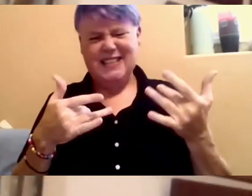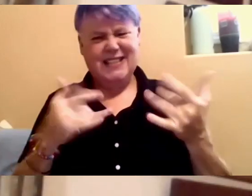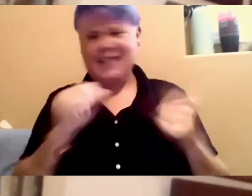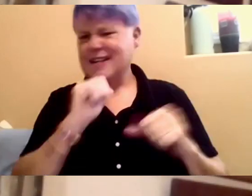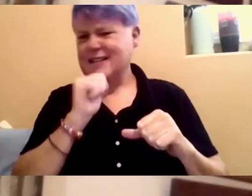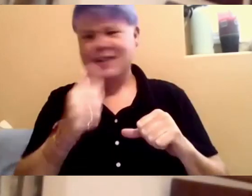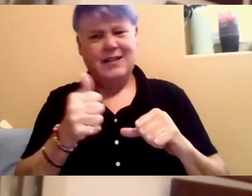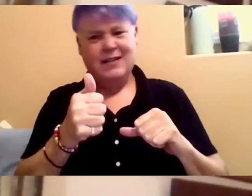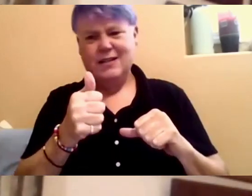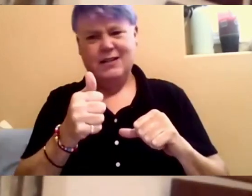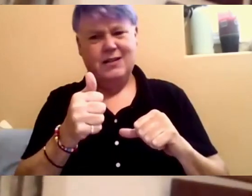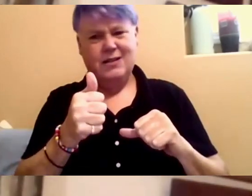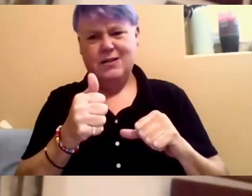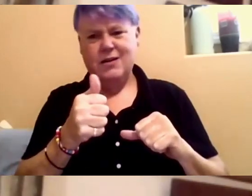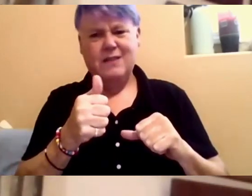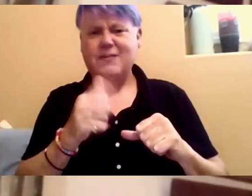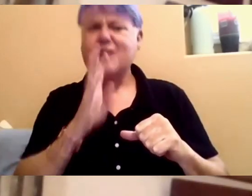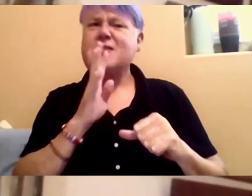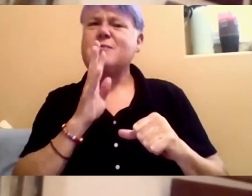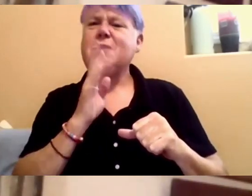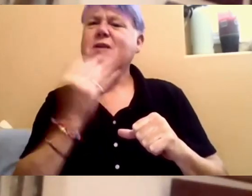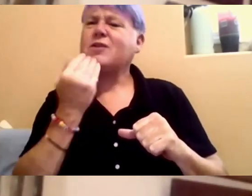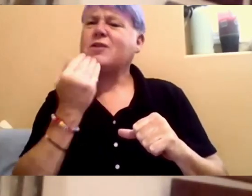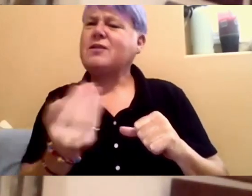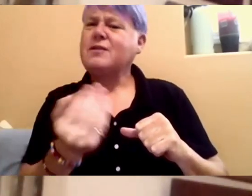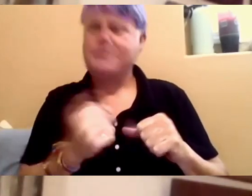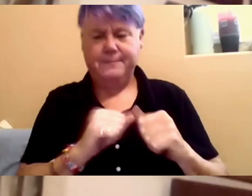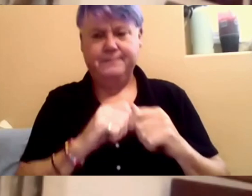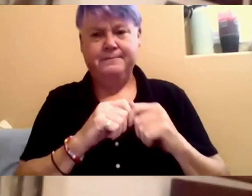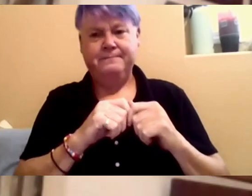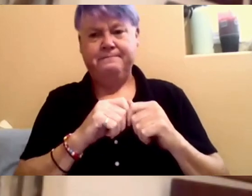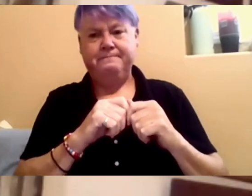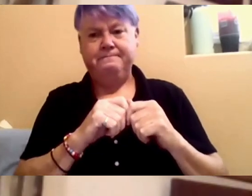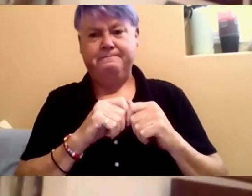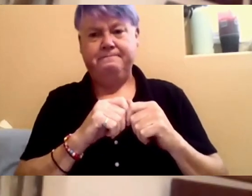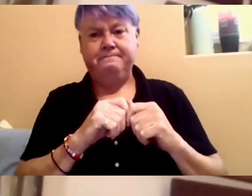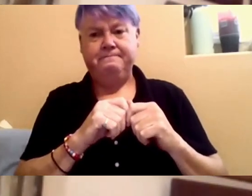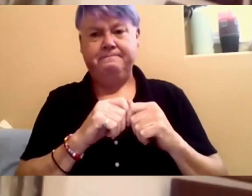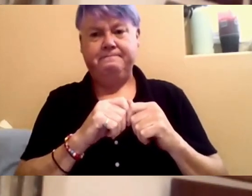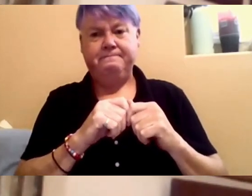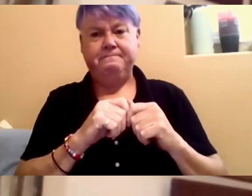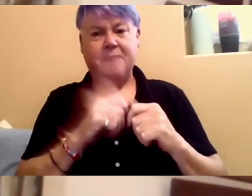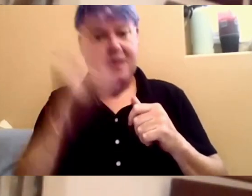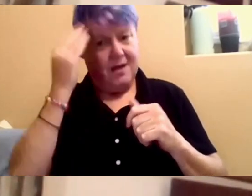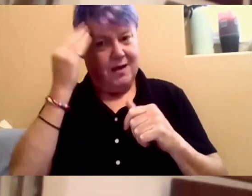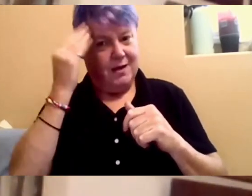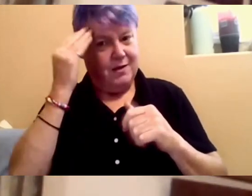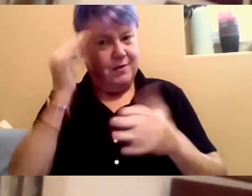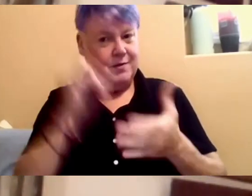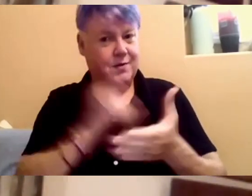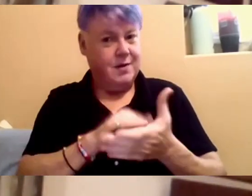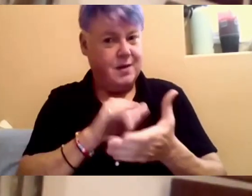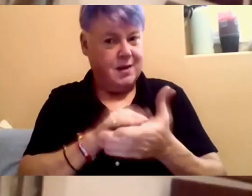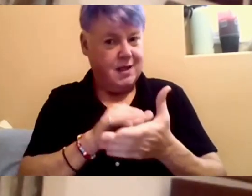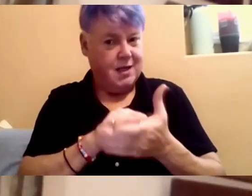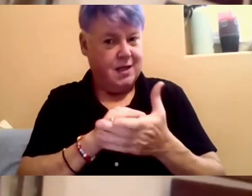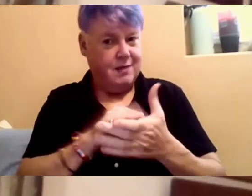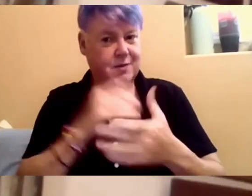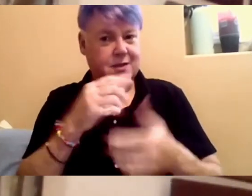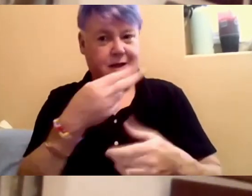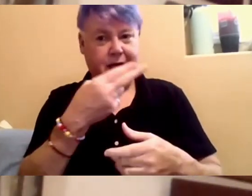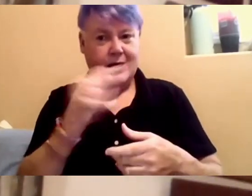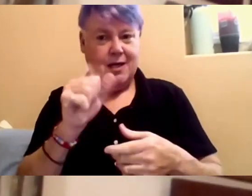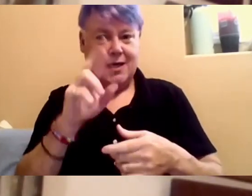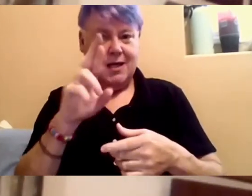very articulate. Um, and I knew that he was the hero, an unlikely hero,